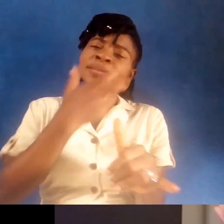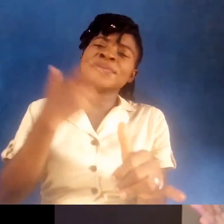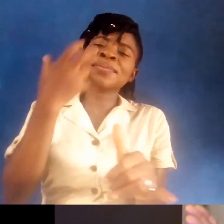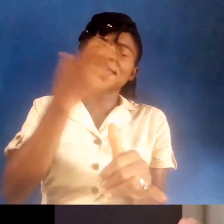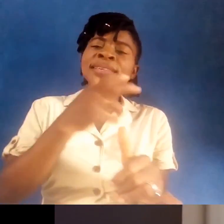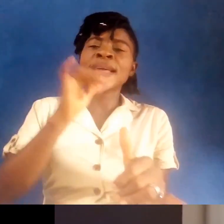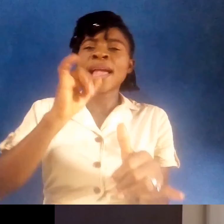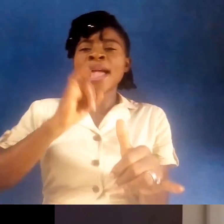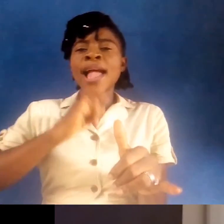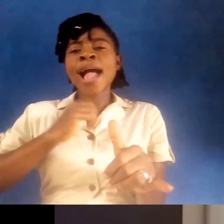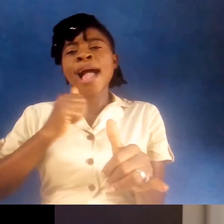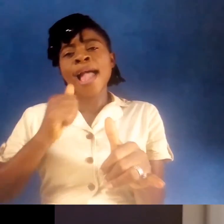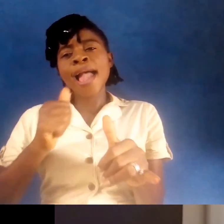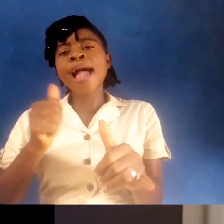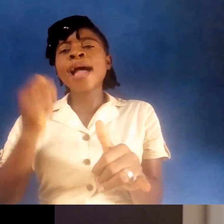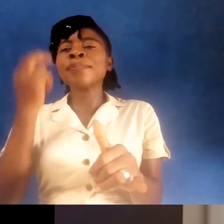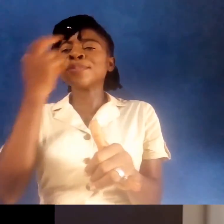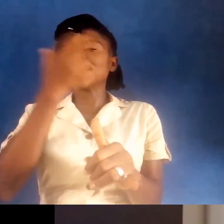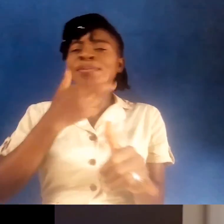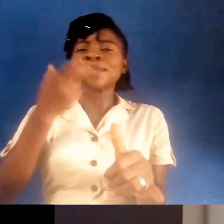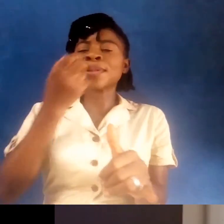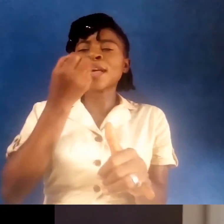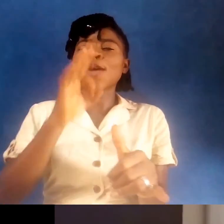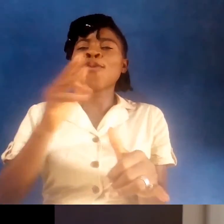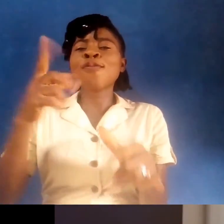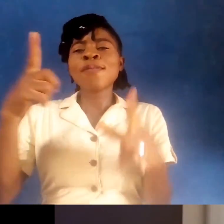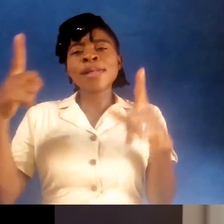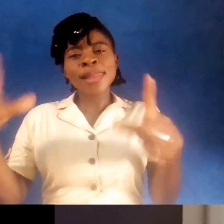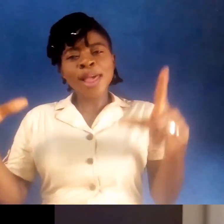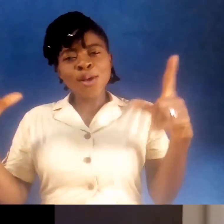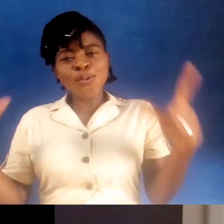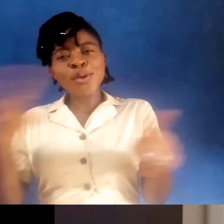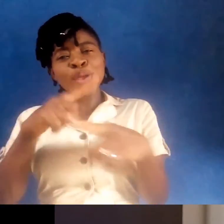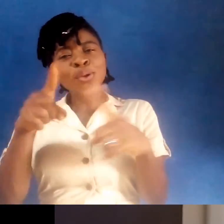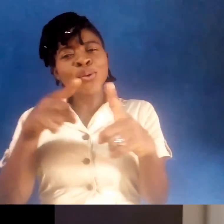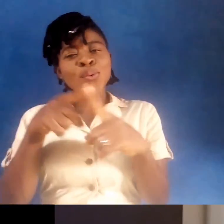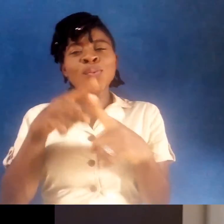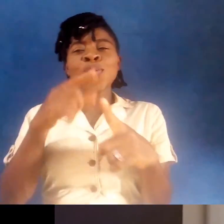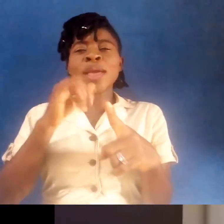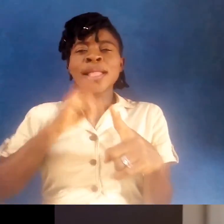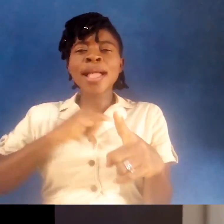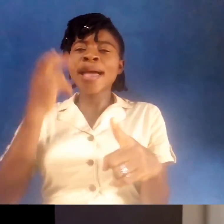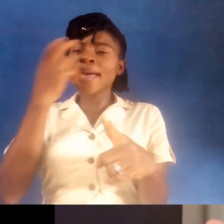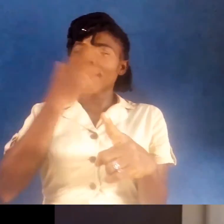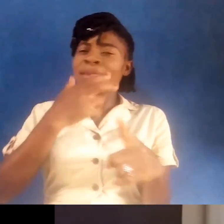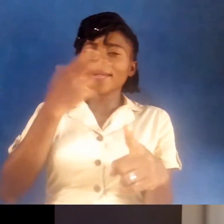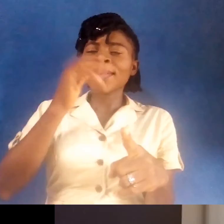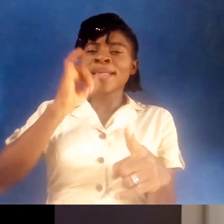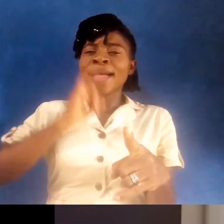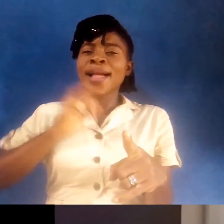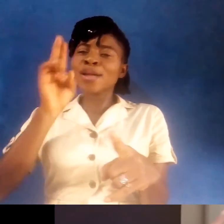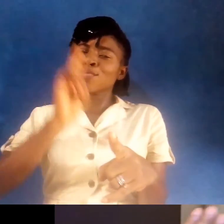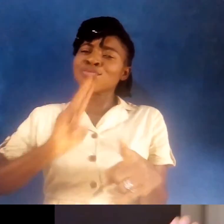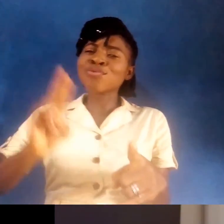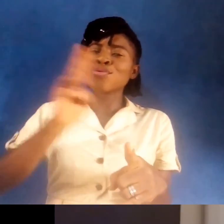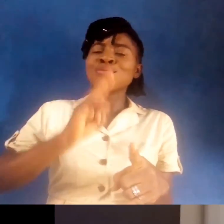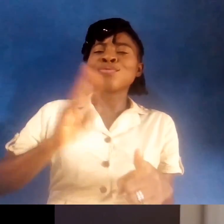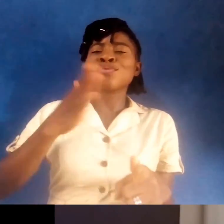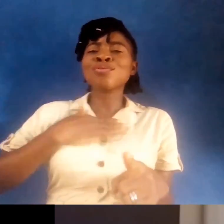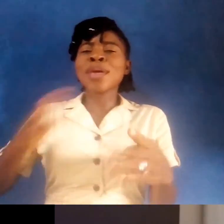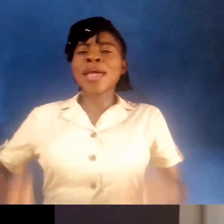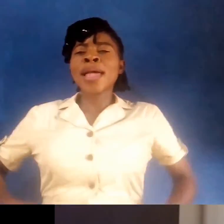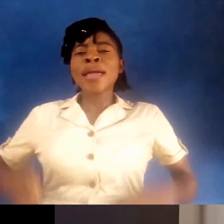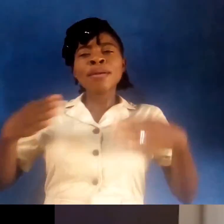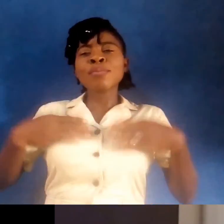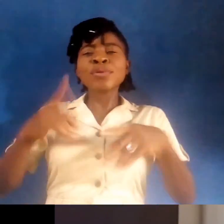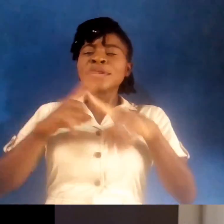speech. I am a speaker of a language. When I speak, I use gesture, I use my body, I use every part